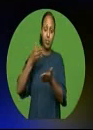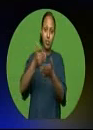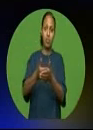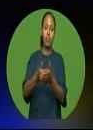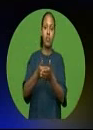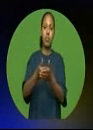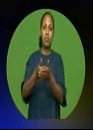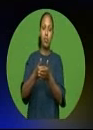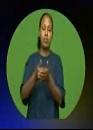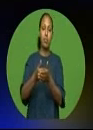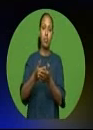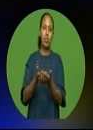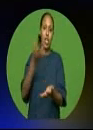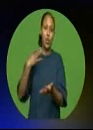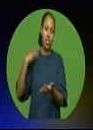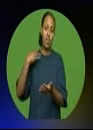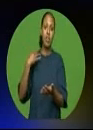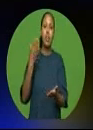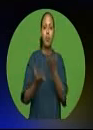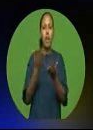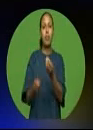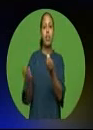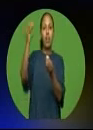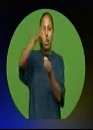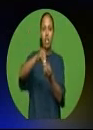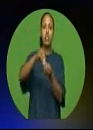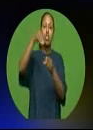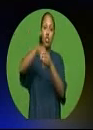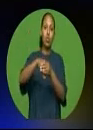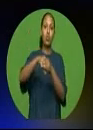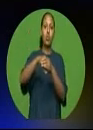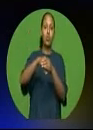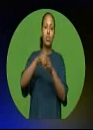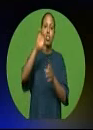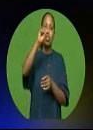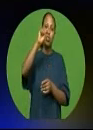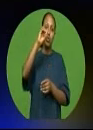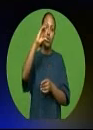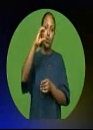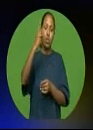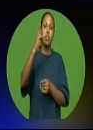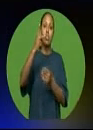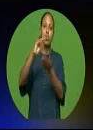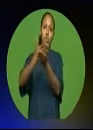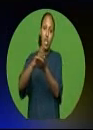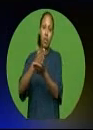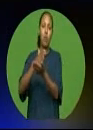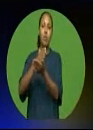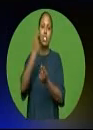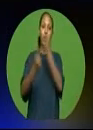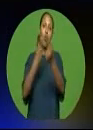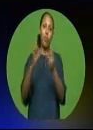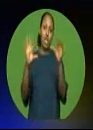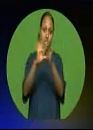equity. It may be raised through selling stock to shareholders in the